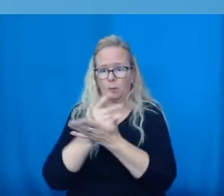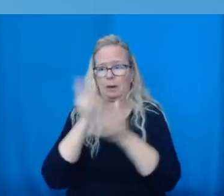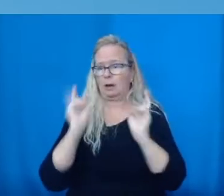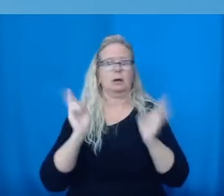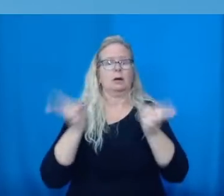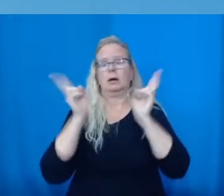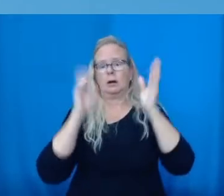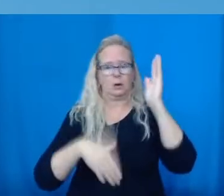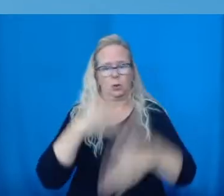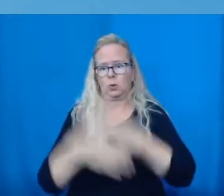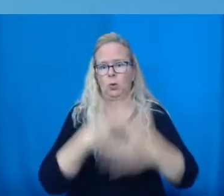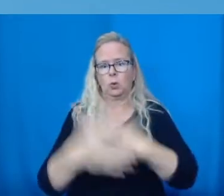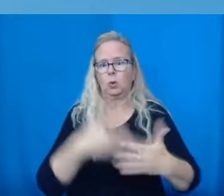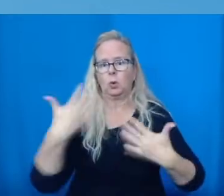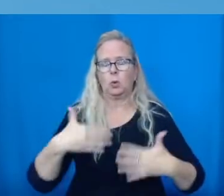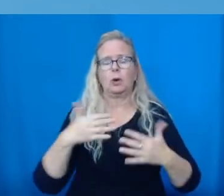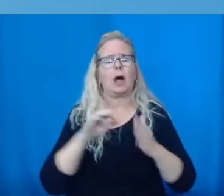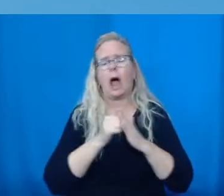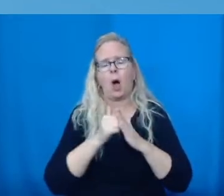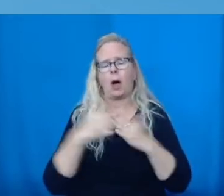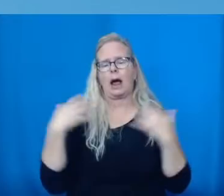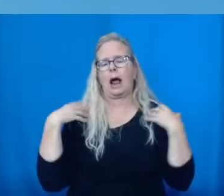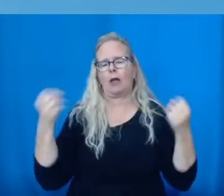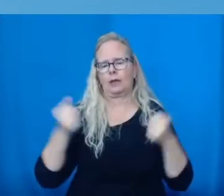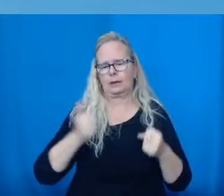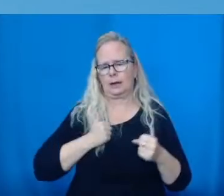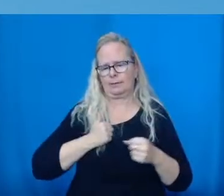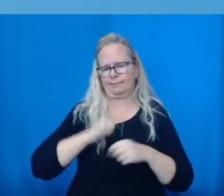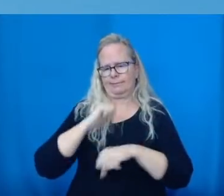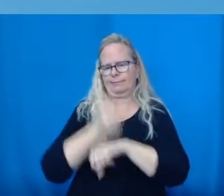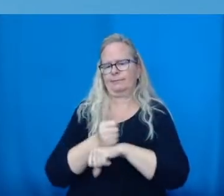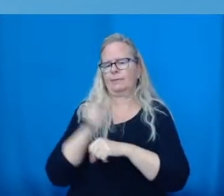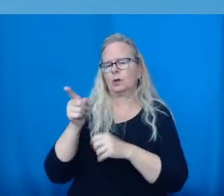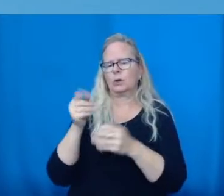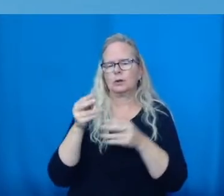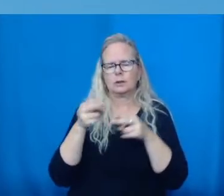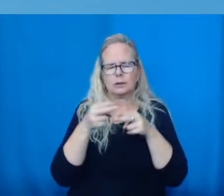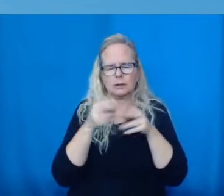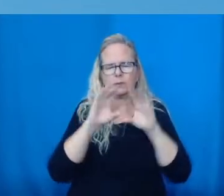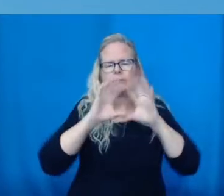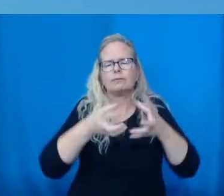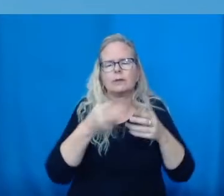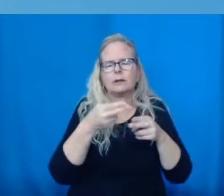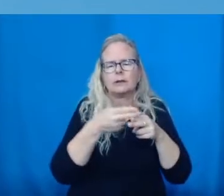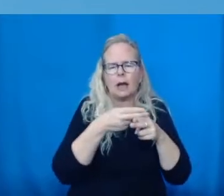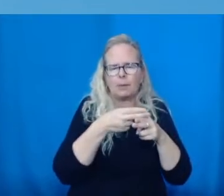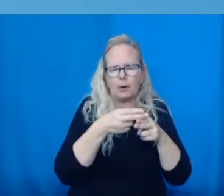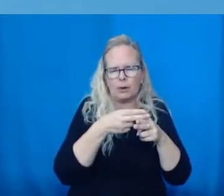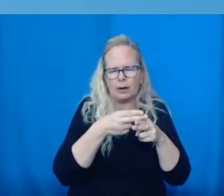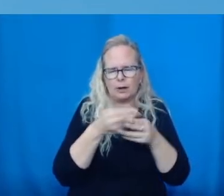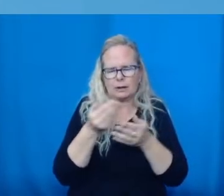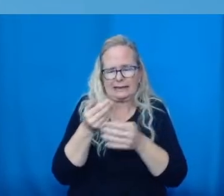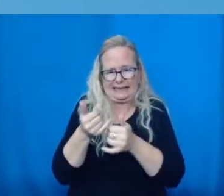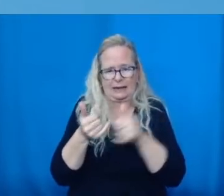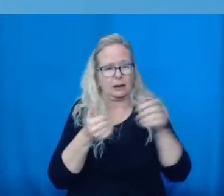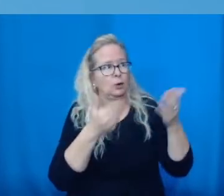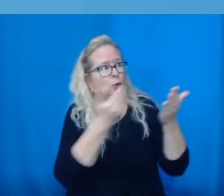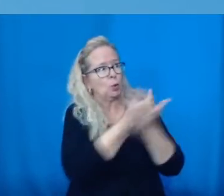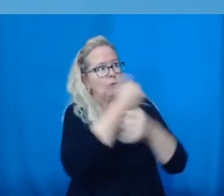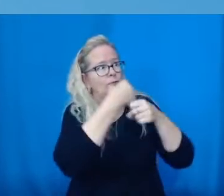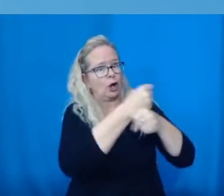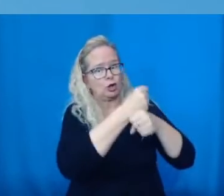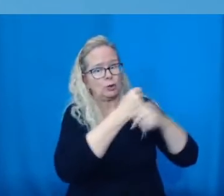use to allow new manufacturers in Canada to have products approved for healthcare workplaces. So you may see some other